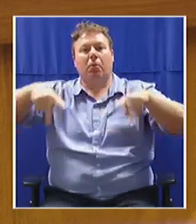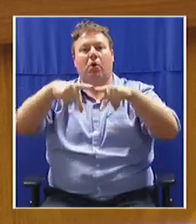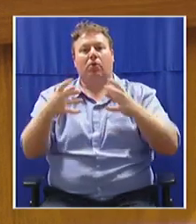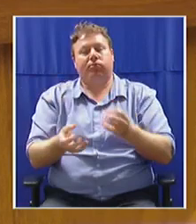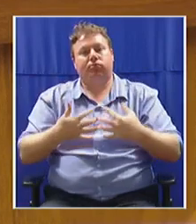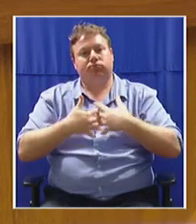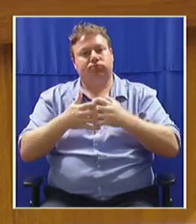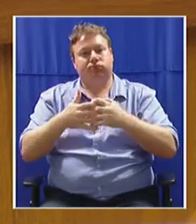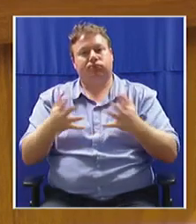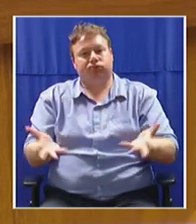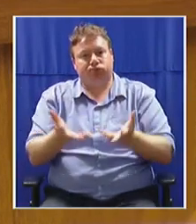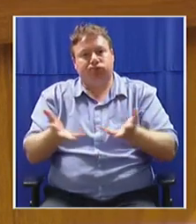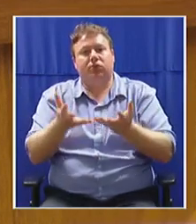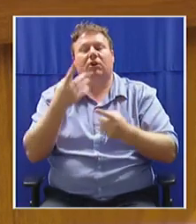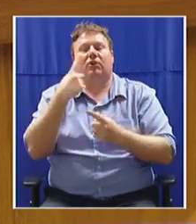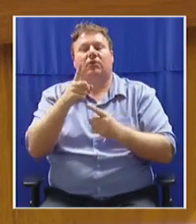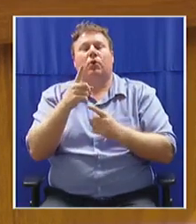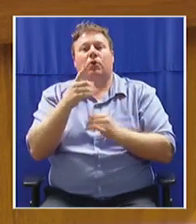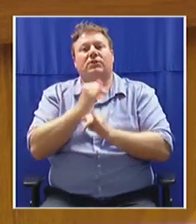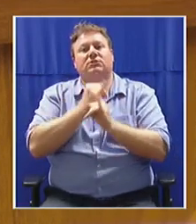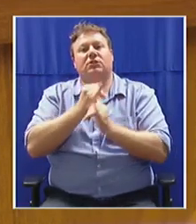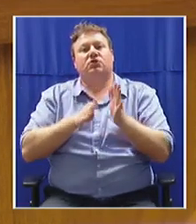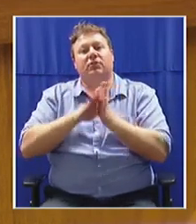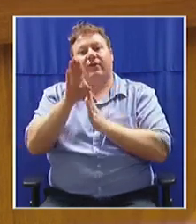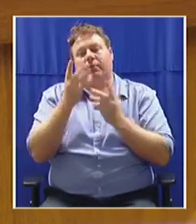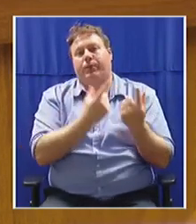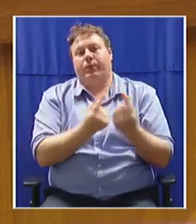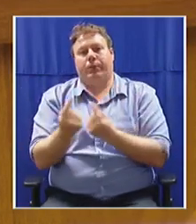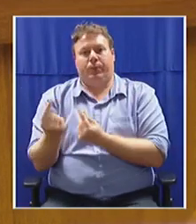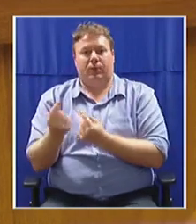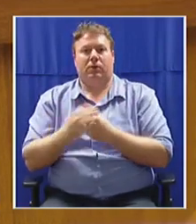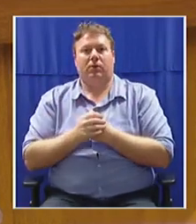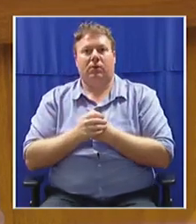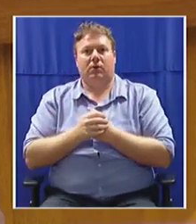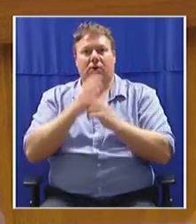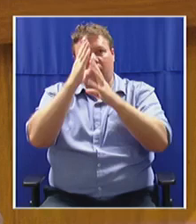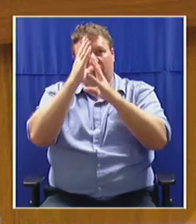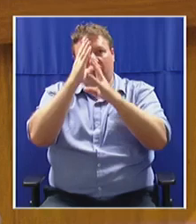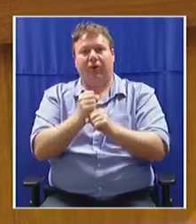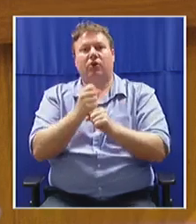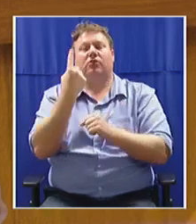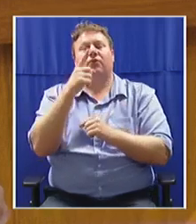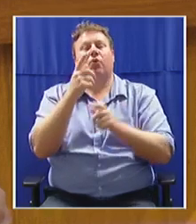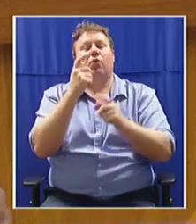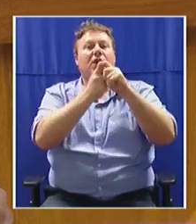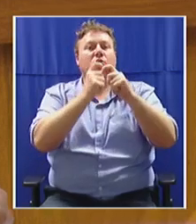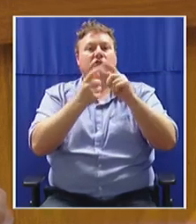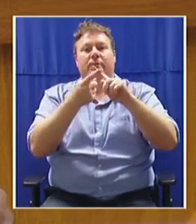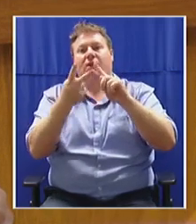economic and industrial development, with a specific focus to our township and rural